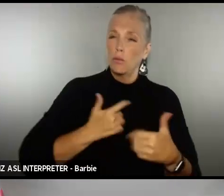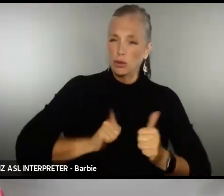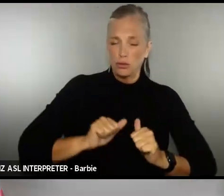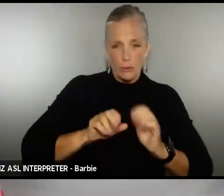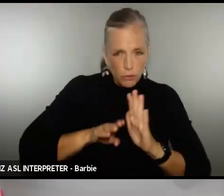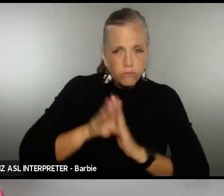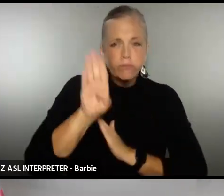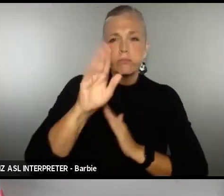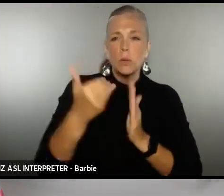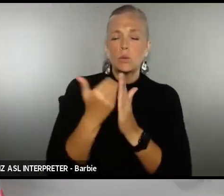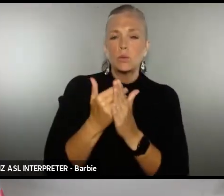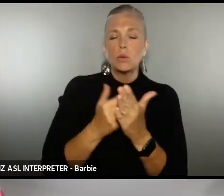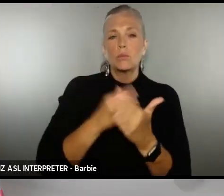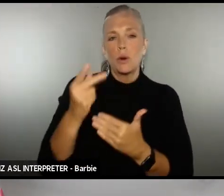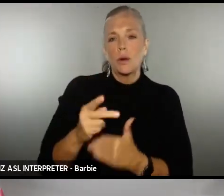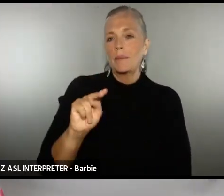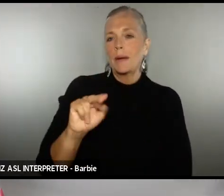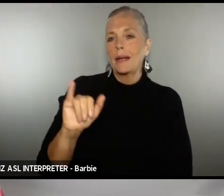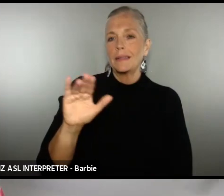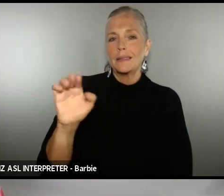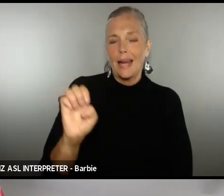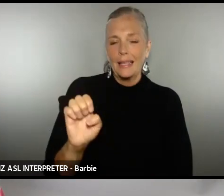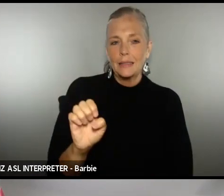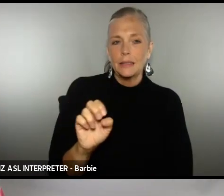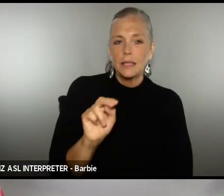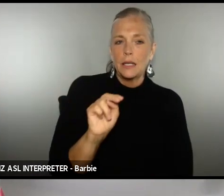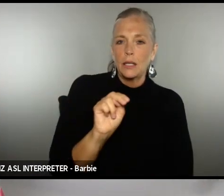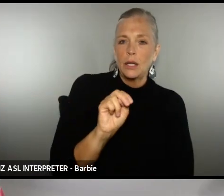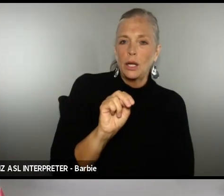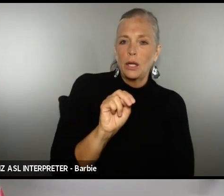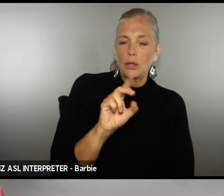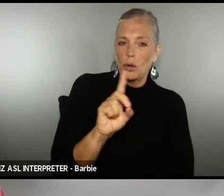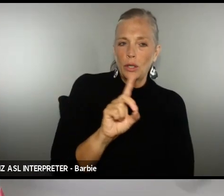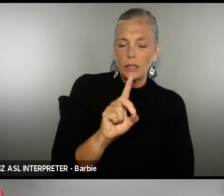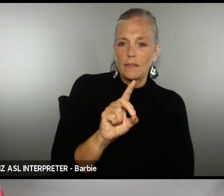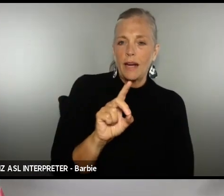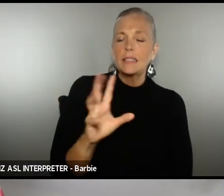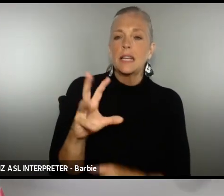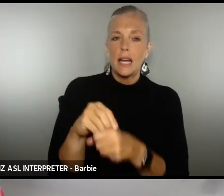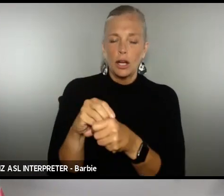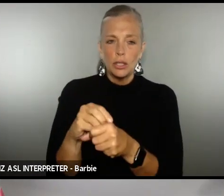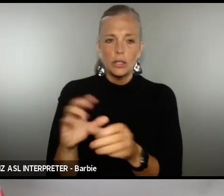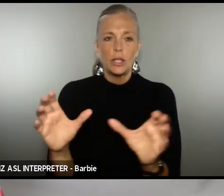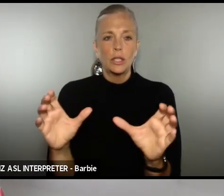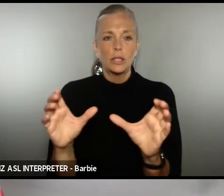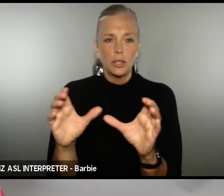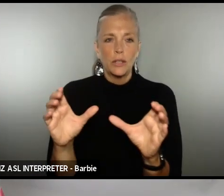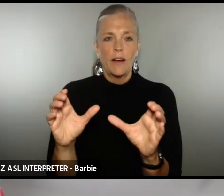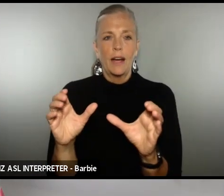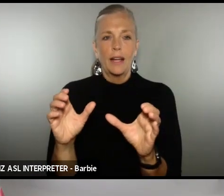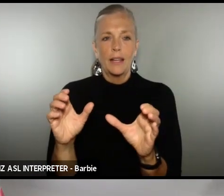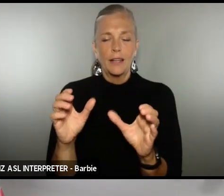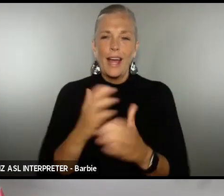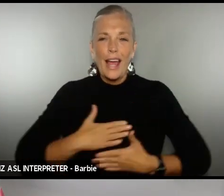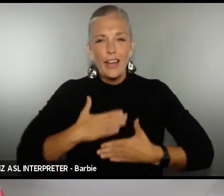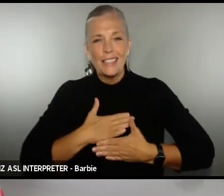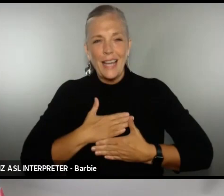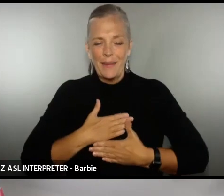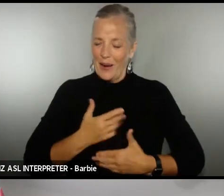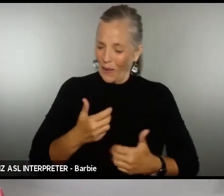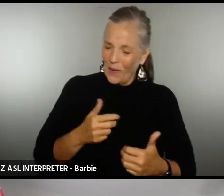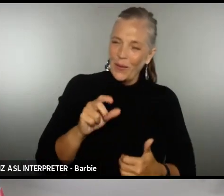And this is a mouthful, so bear with me. It's Neurodiverse Inclusive Certified Entertainment on the first